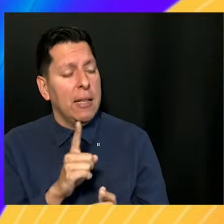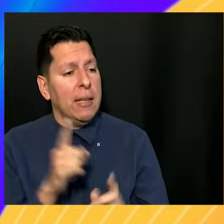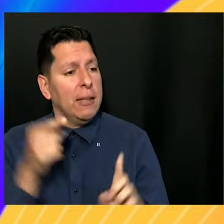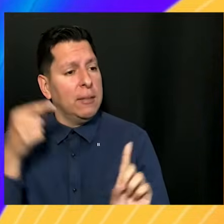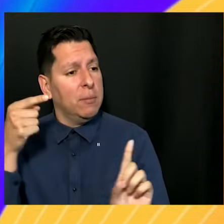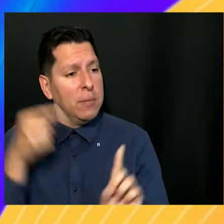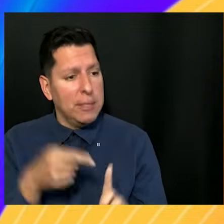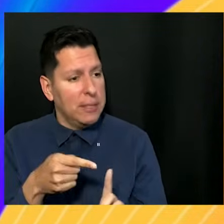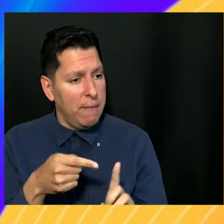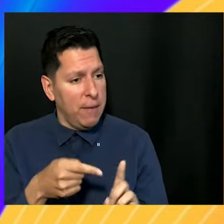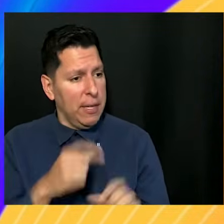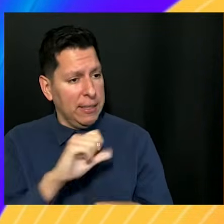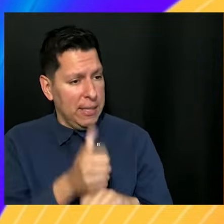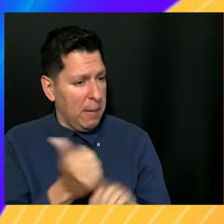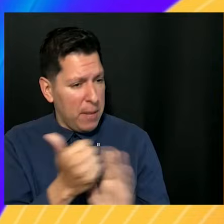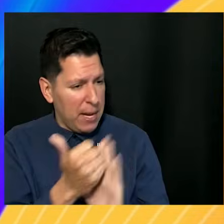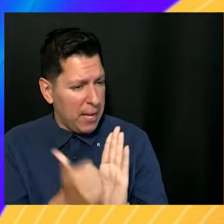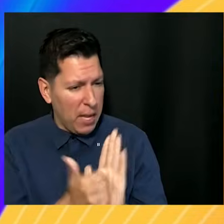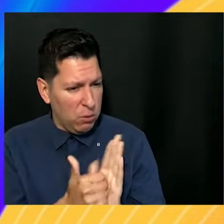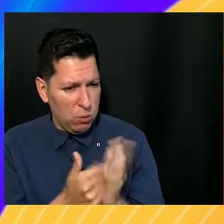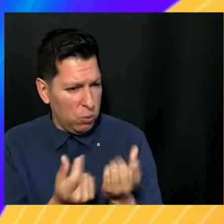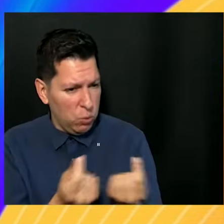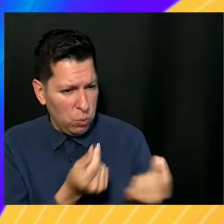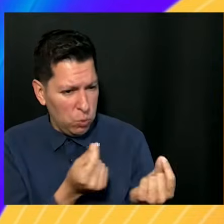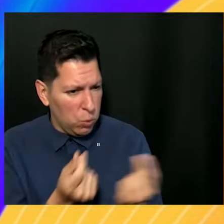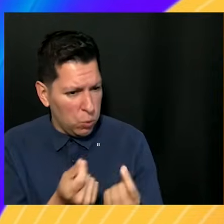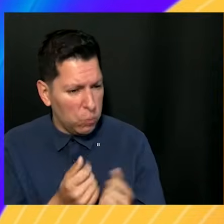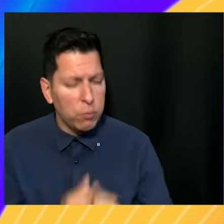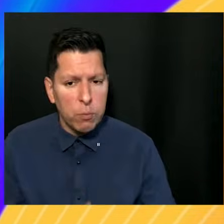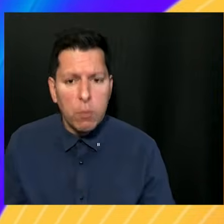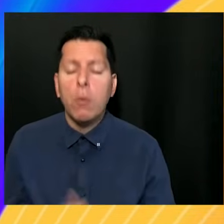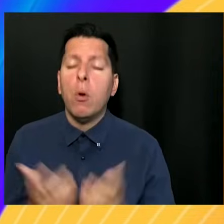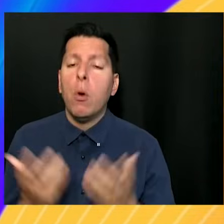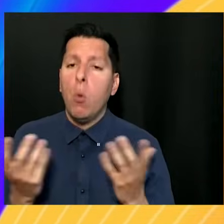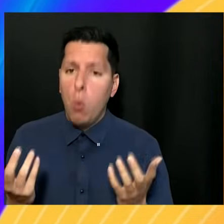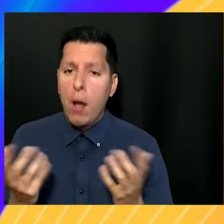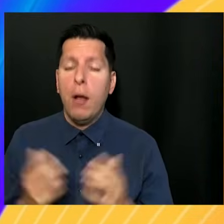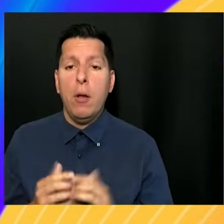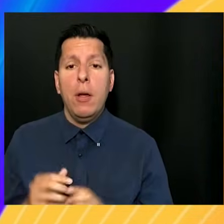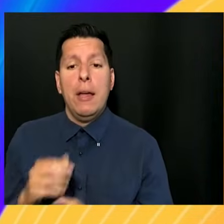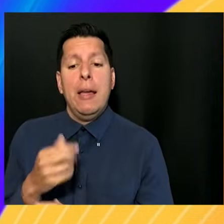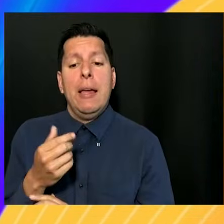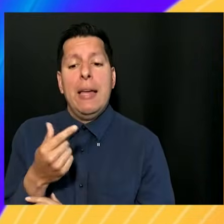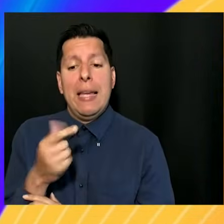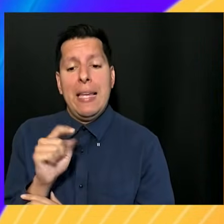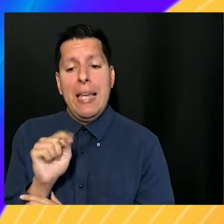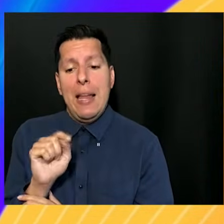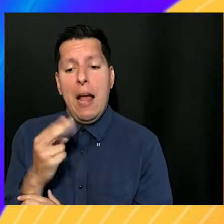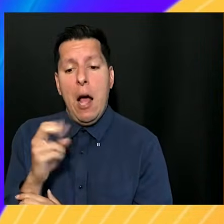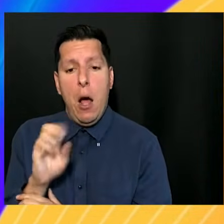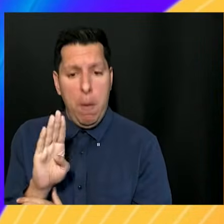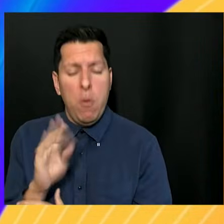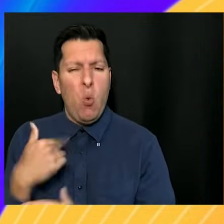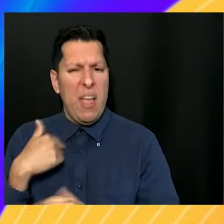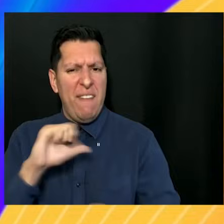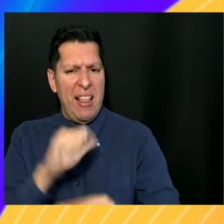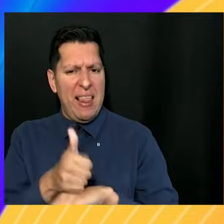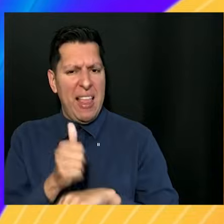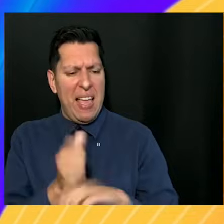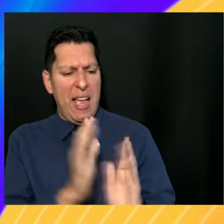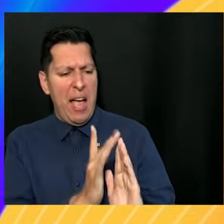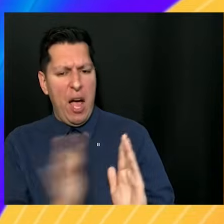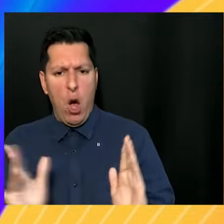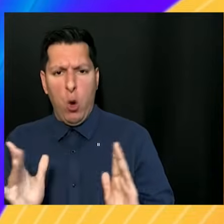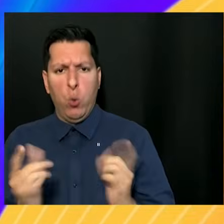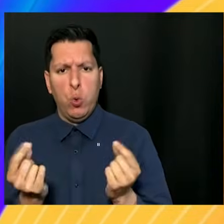accounts? Yeah. So I'll show you during the demo in the GitHub. We have a layout of how it sets up the accounts, and